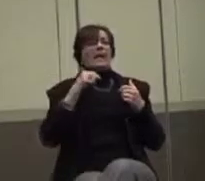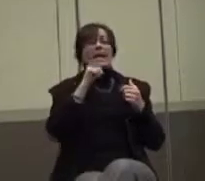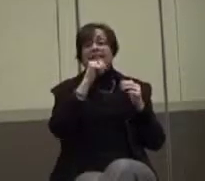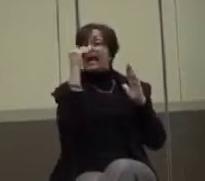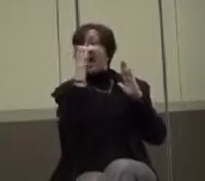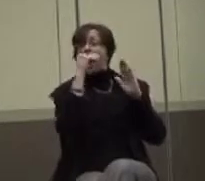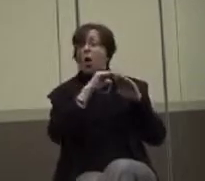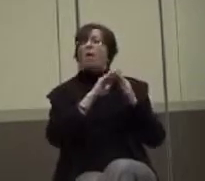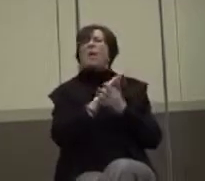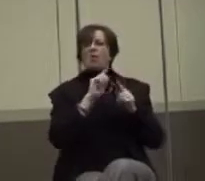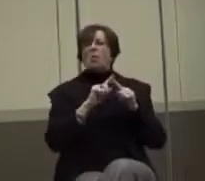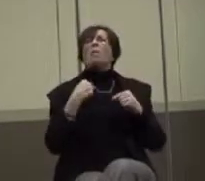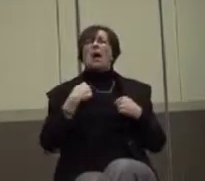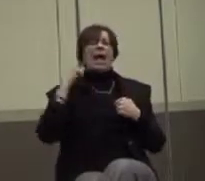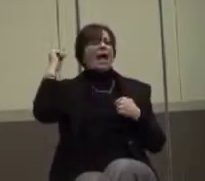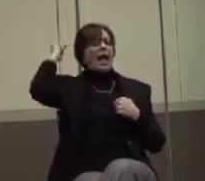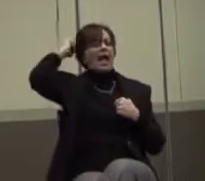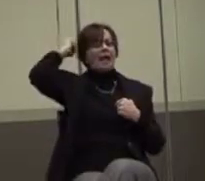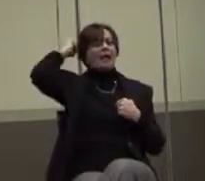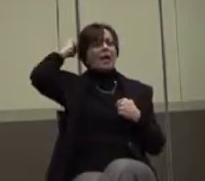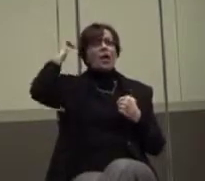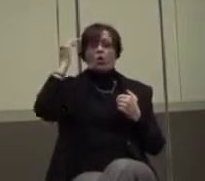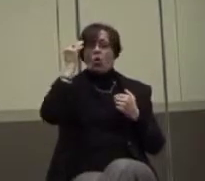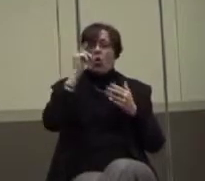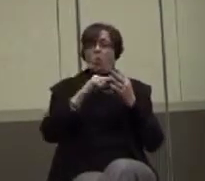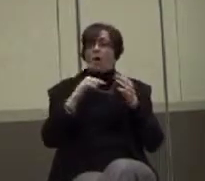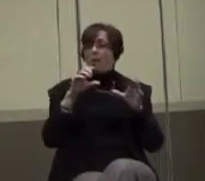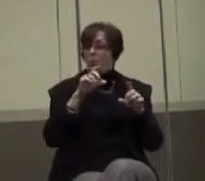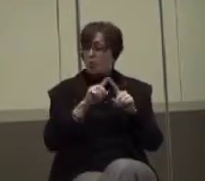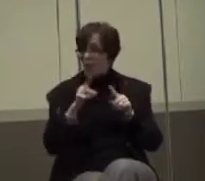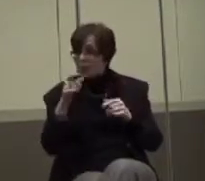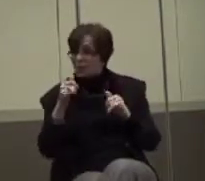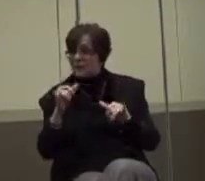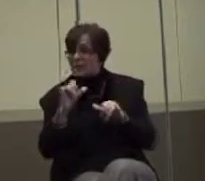what I'm doing. And yet, do you still make a BIP?